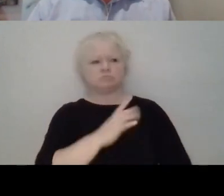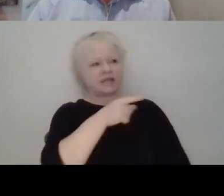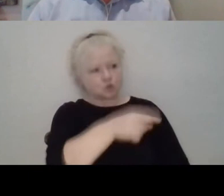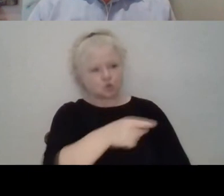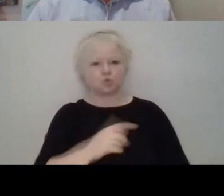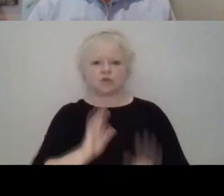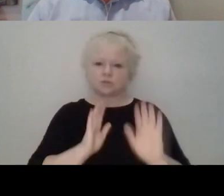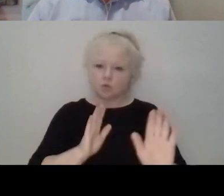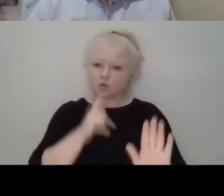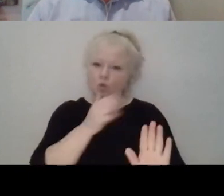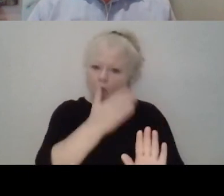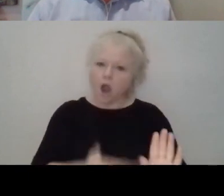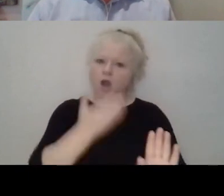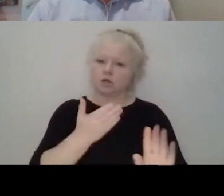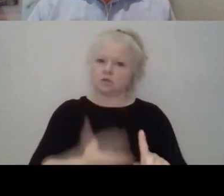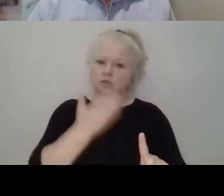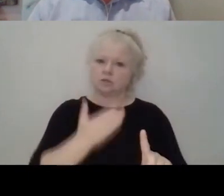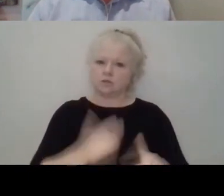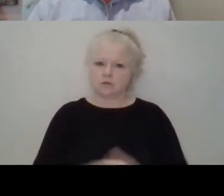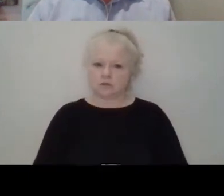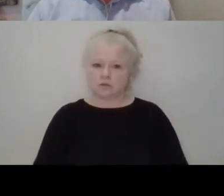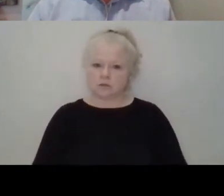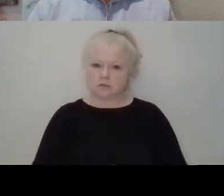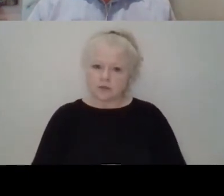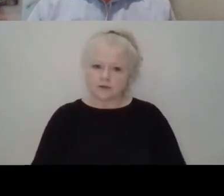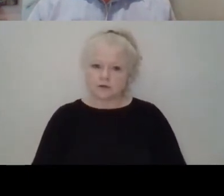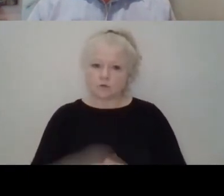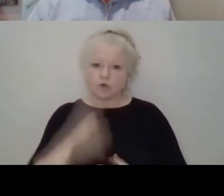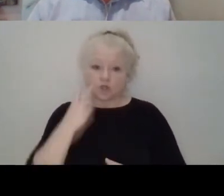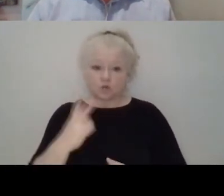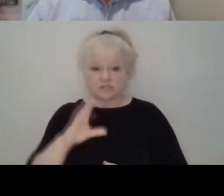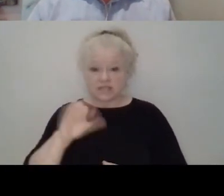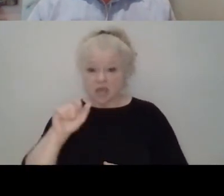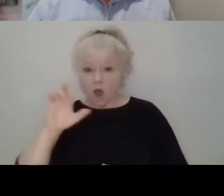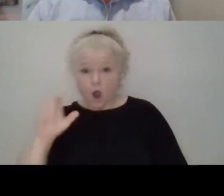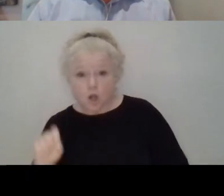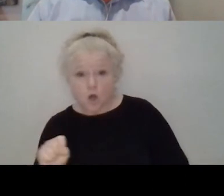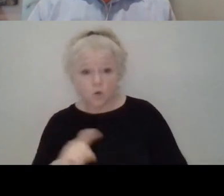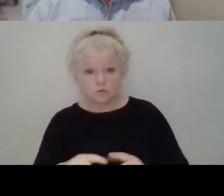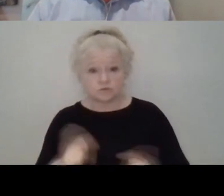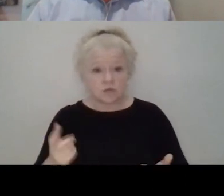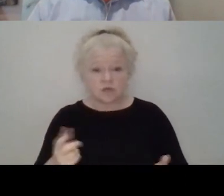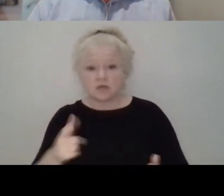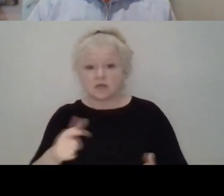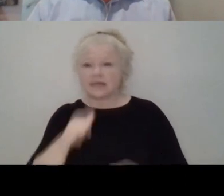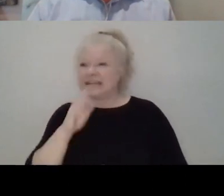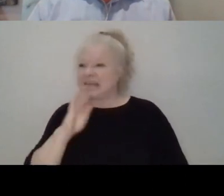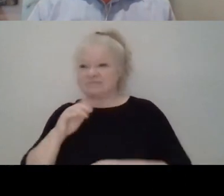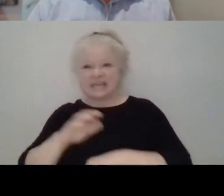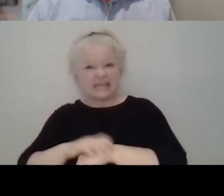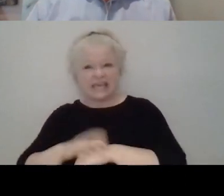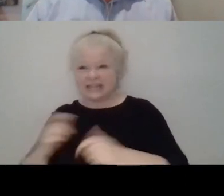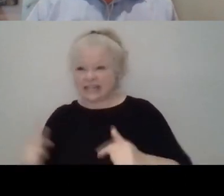That is your true authentic self, are all the things that when you see what Carlos, not speaking the language, so became